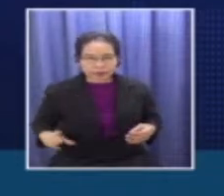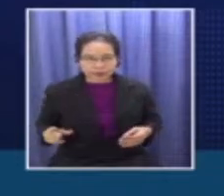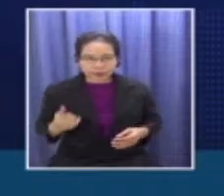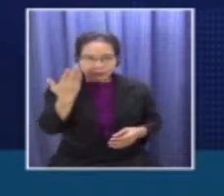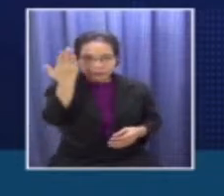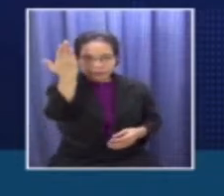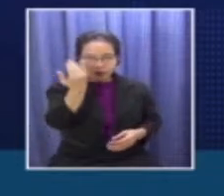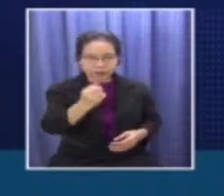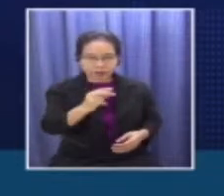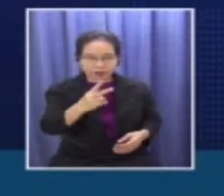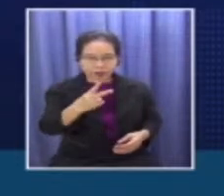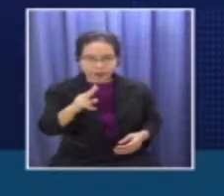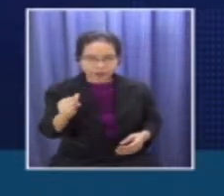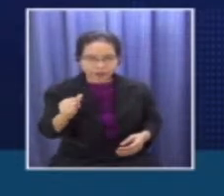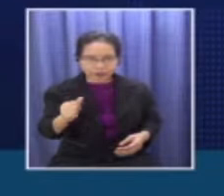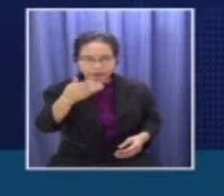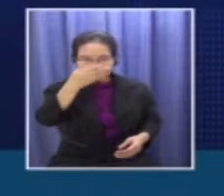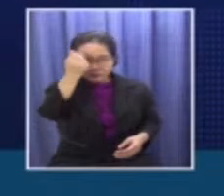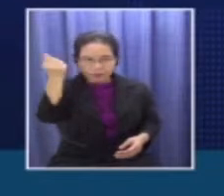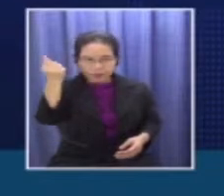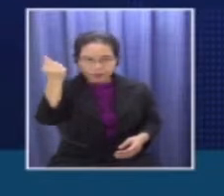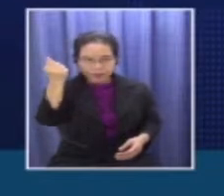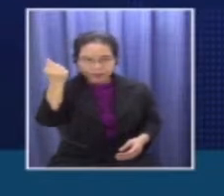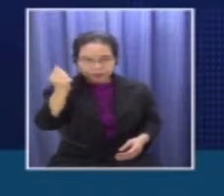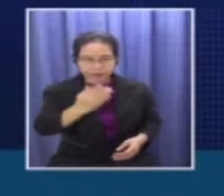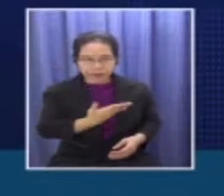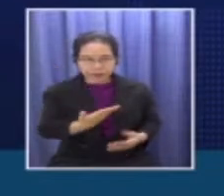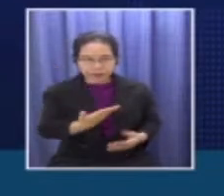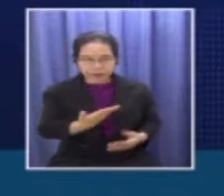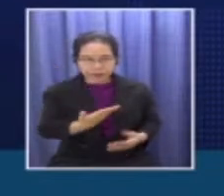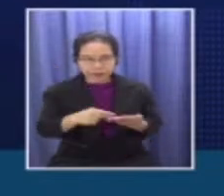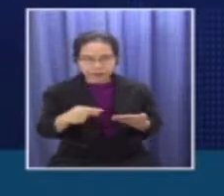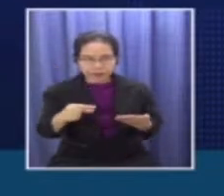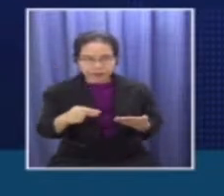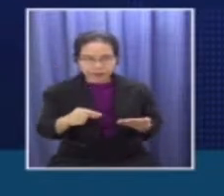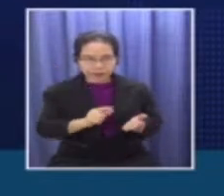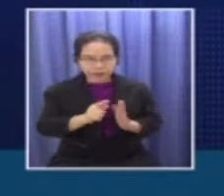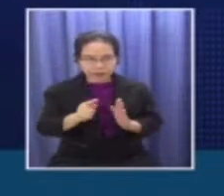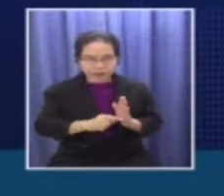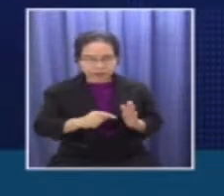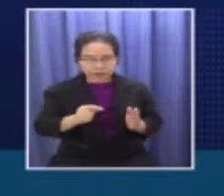kaikae nso asɛ misanie nkyi akoma mu nyinaa